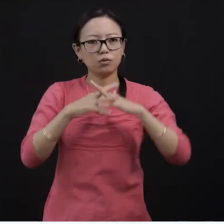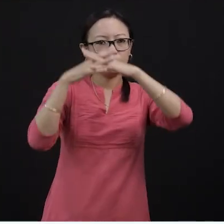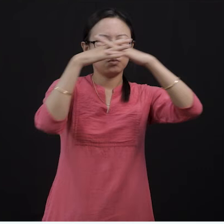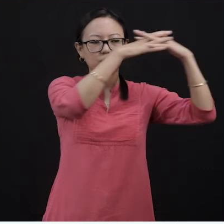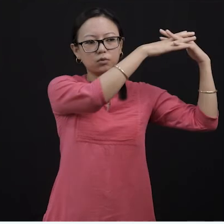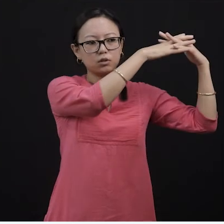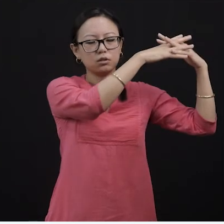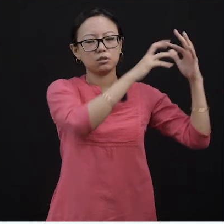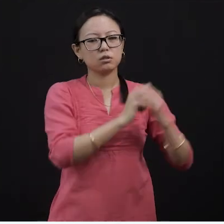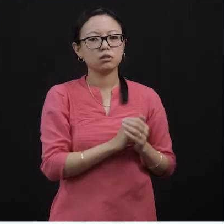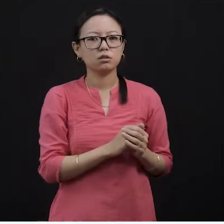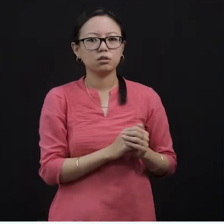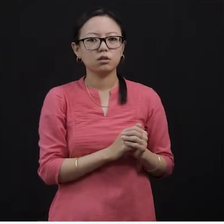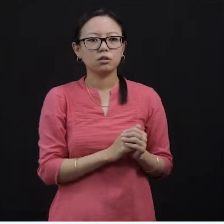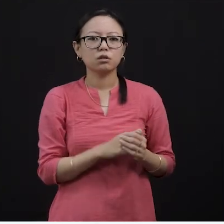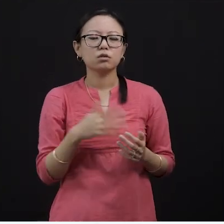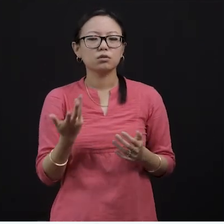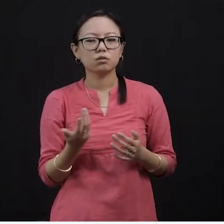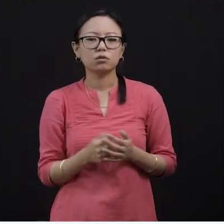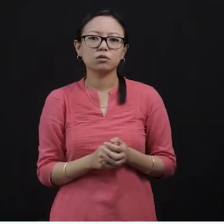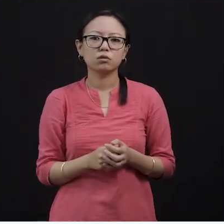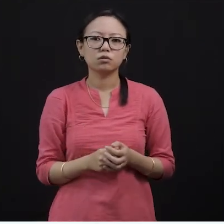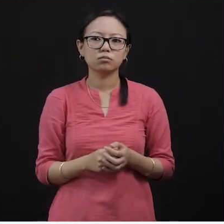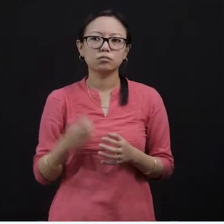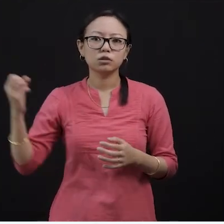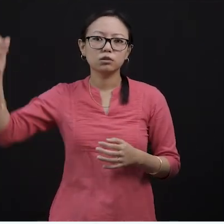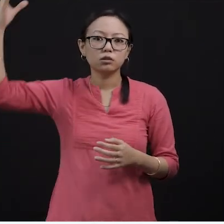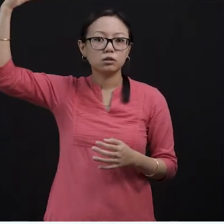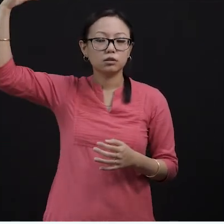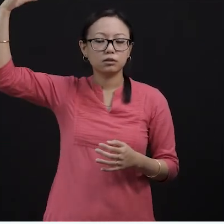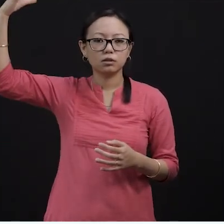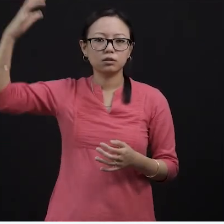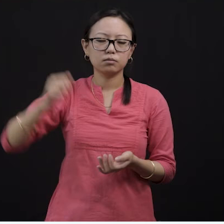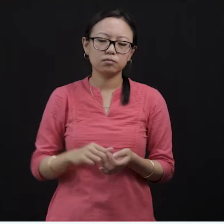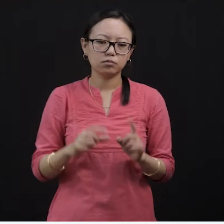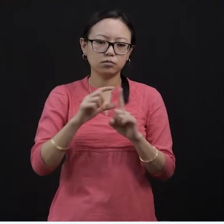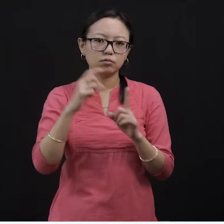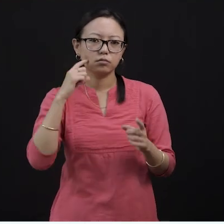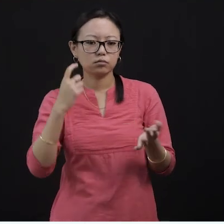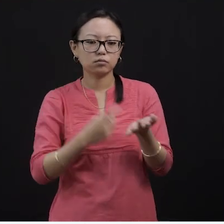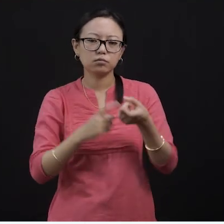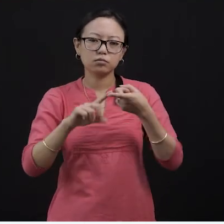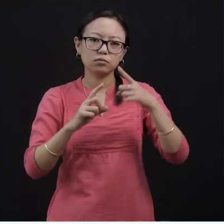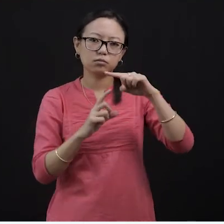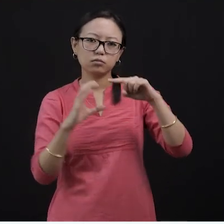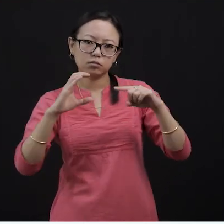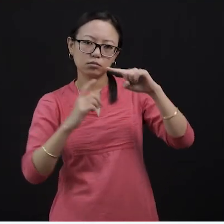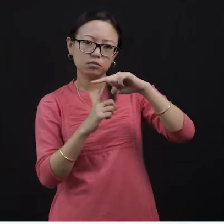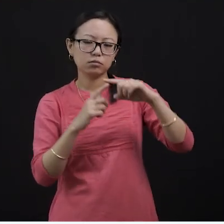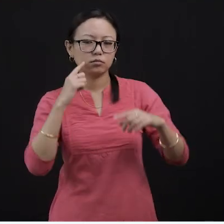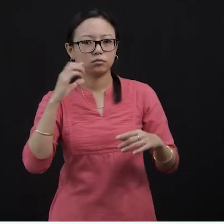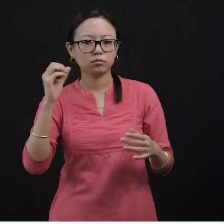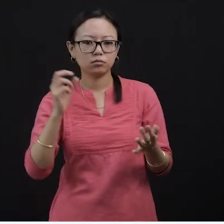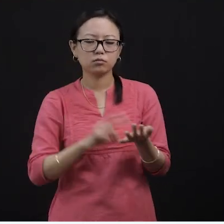the help of the direction of the sun, we can also check the position. Okay, we can